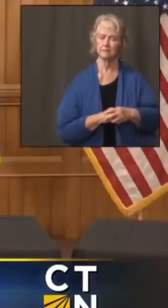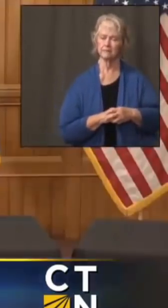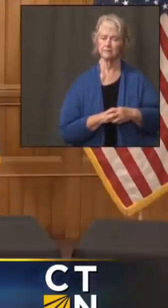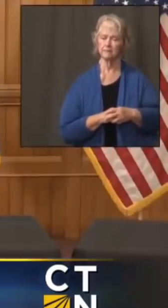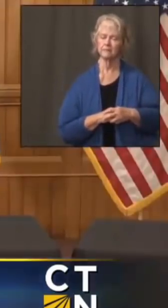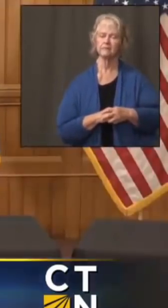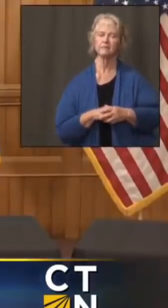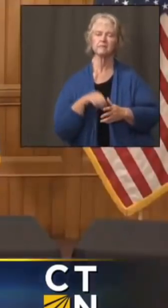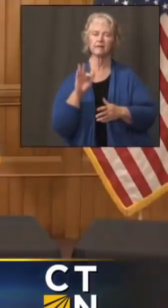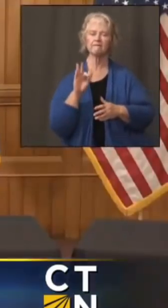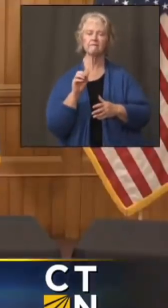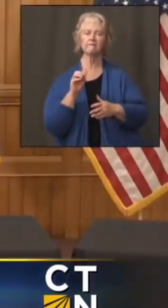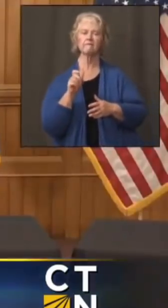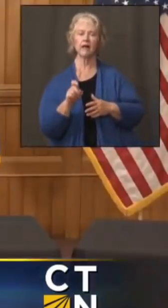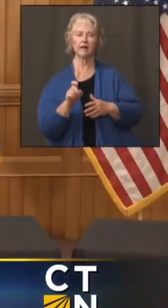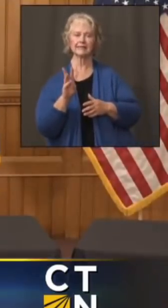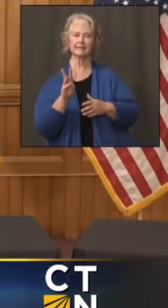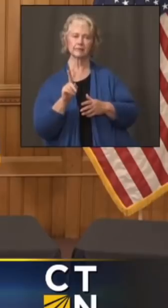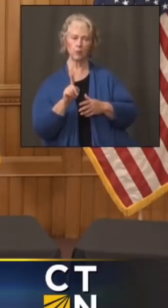Fox 61.